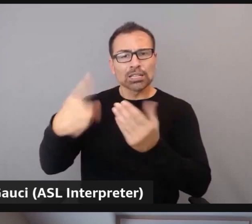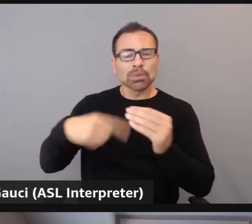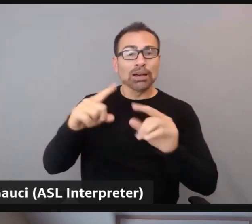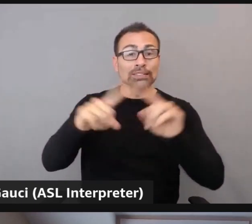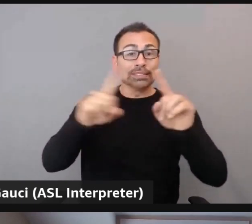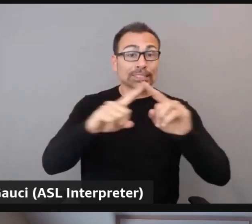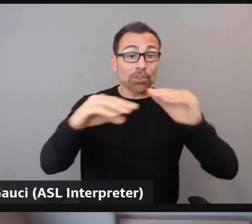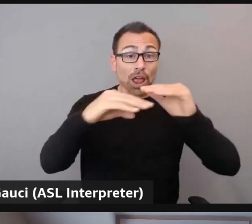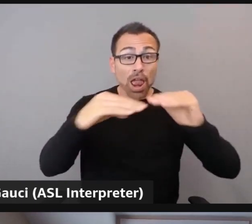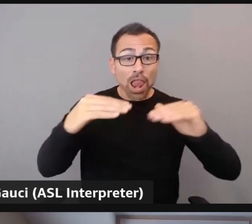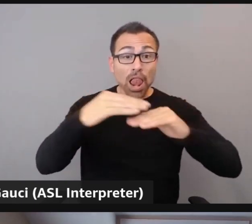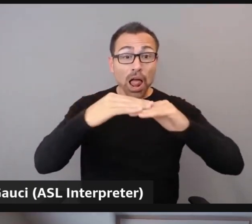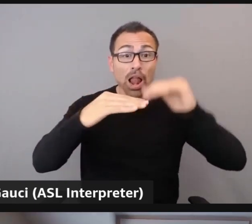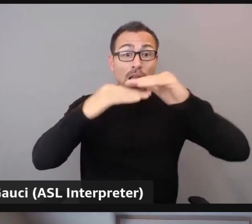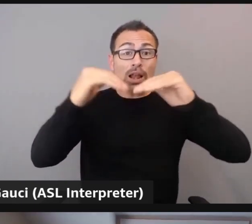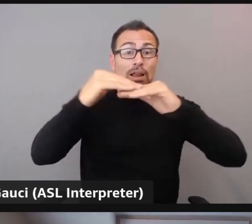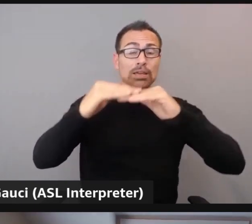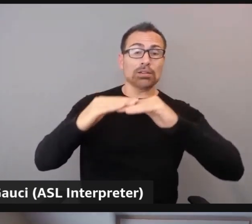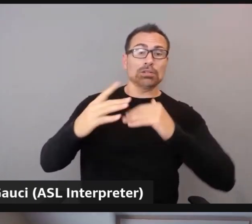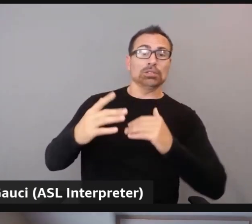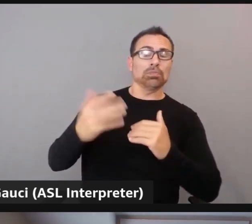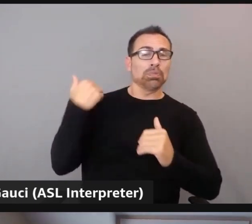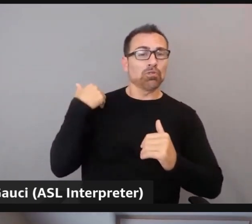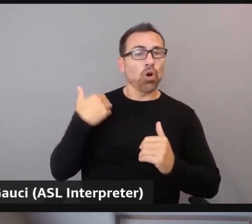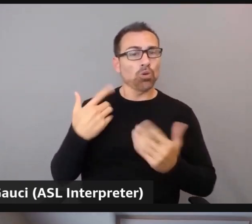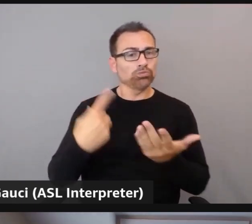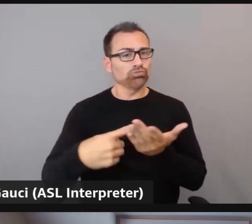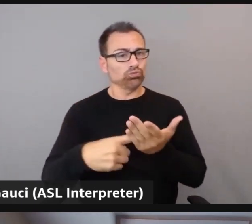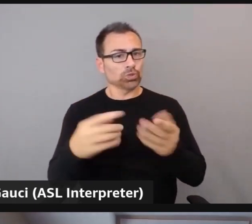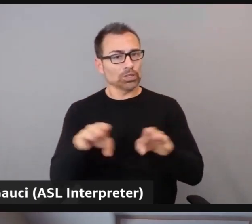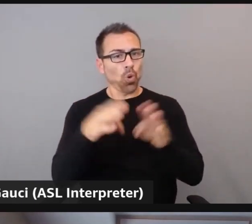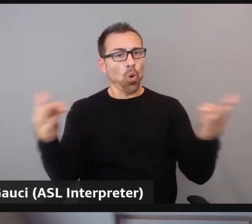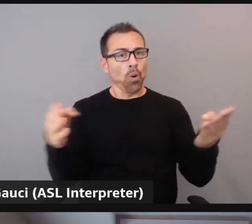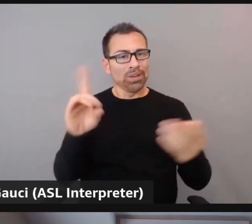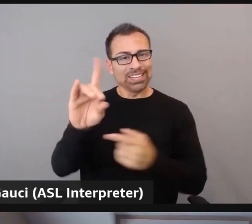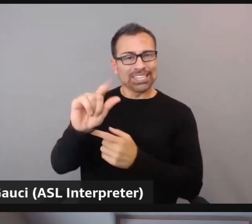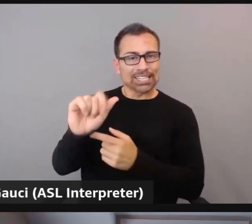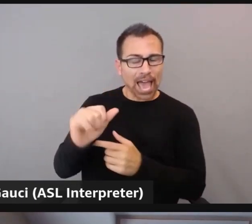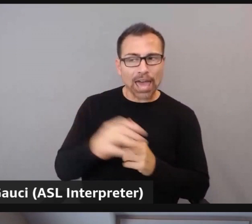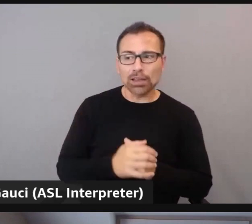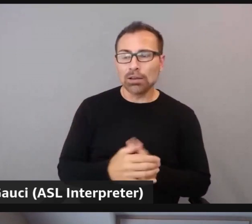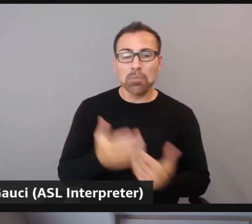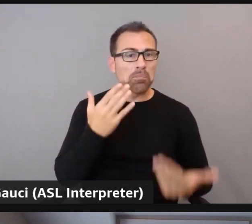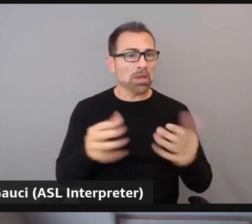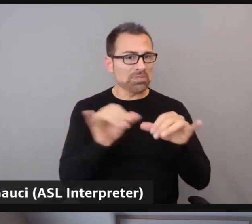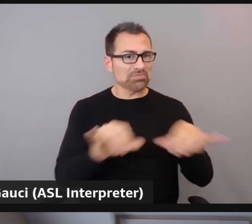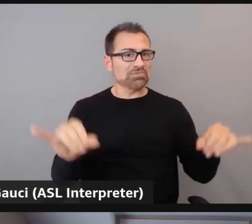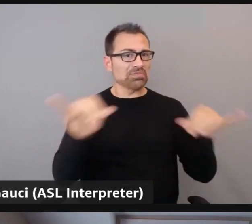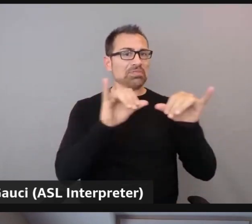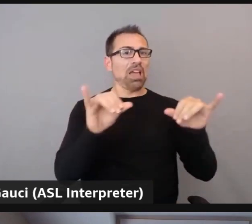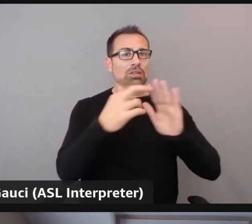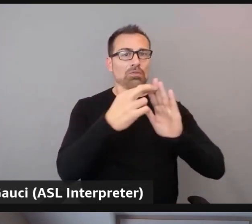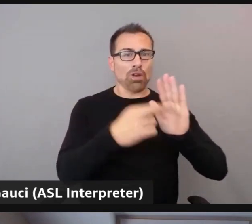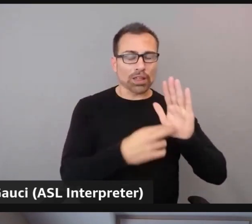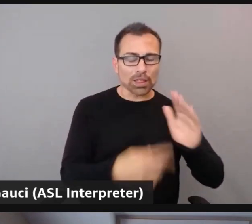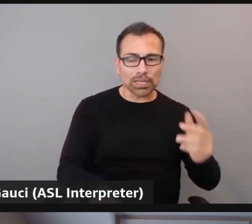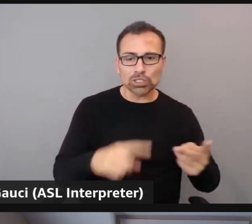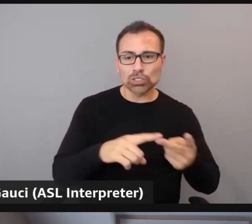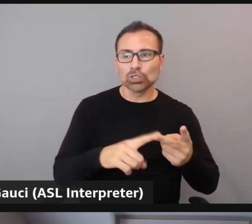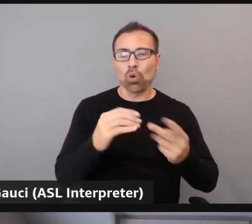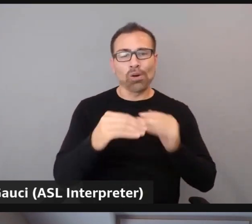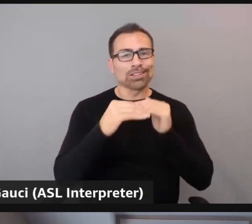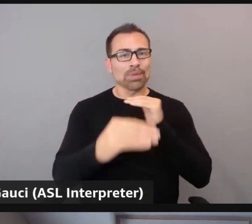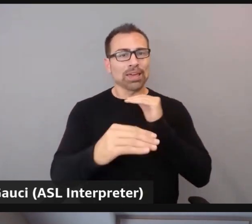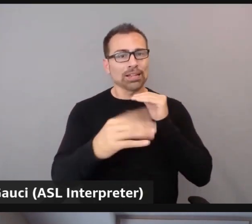open data previously. So if it's standards regulations, you're looking at the sustainability requirements or impact opportunities. They're